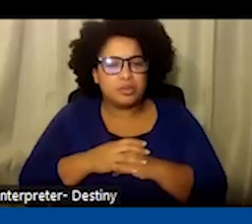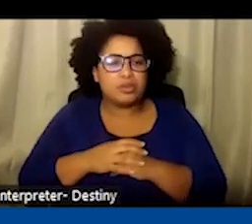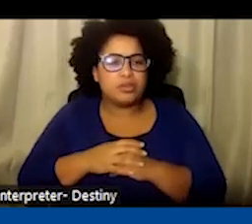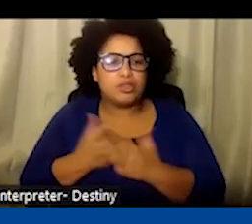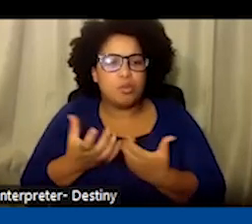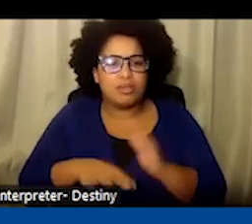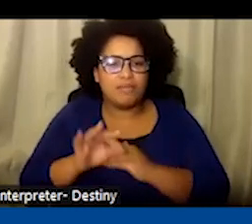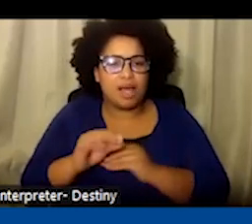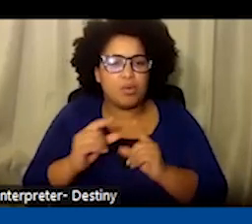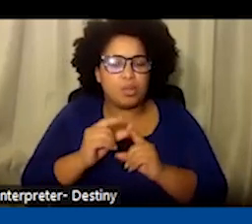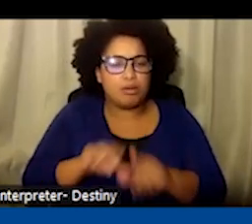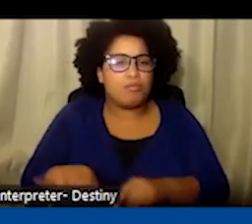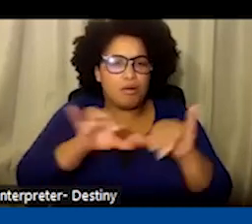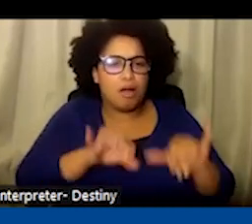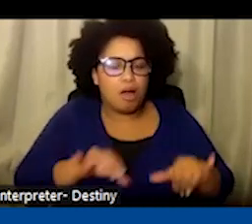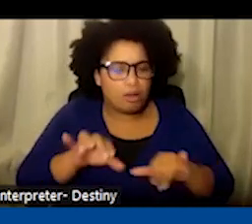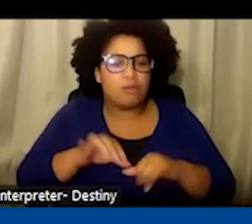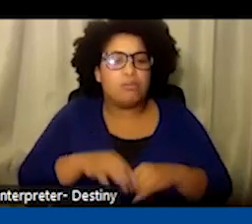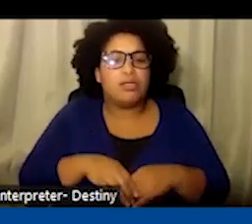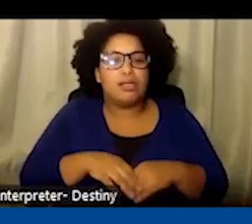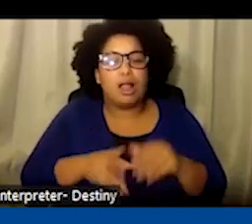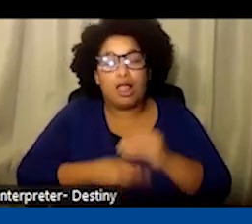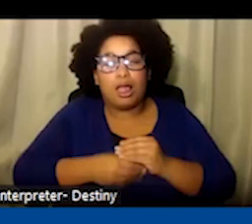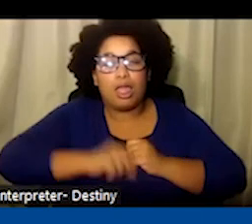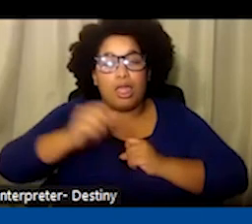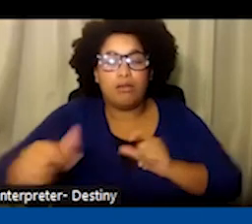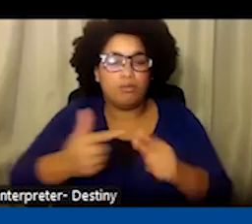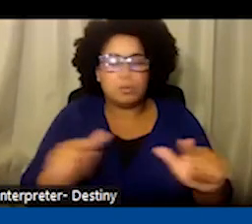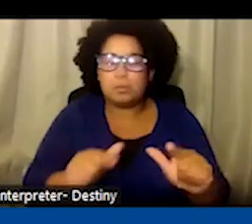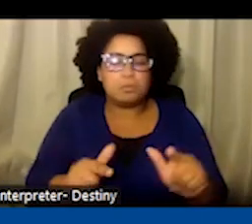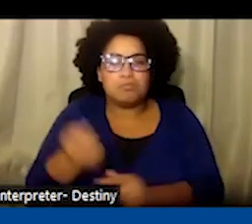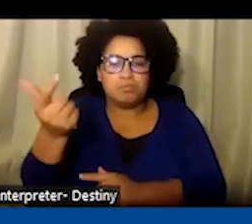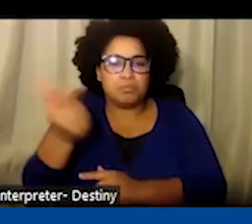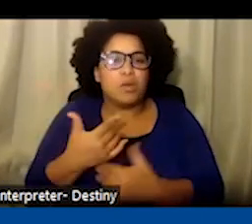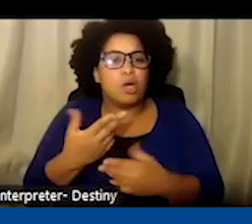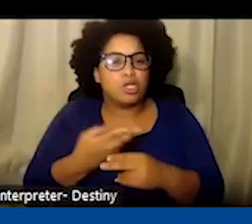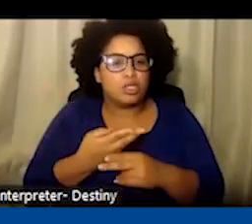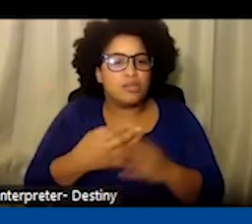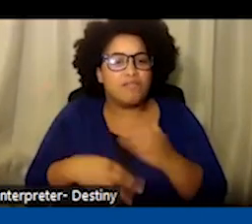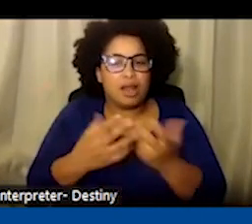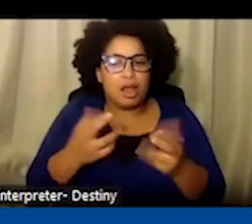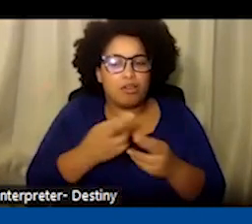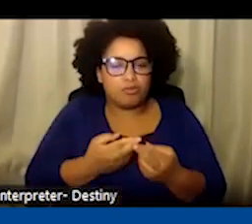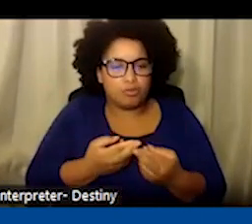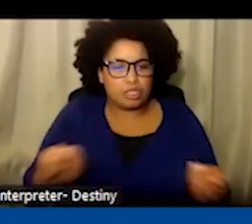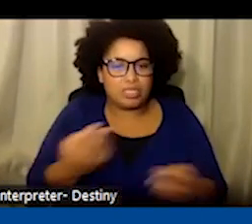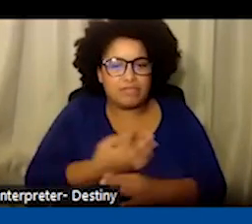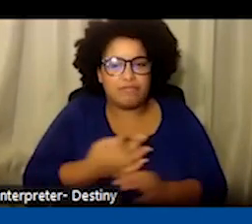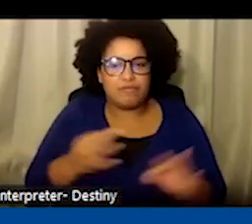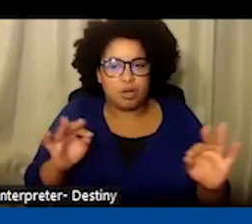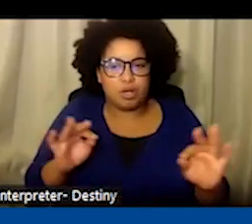words that are common. You want to exclude excessive language. And you can find a lot of resources for free,